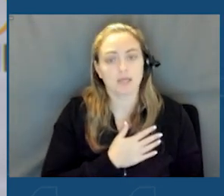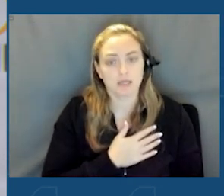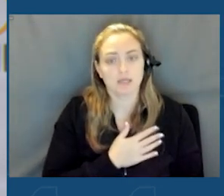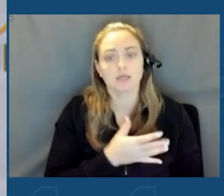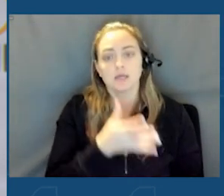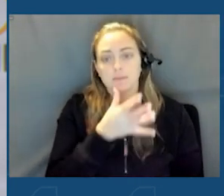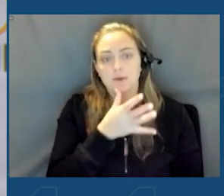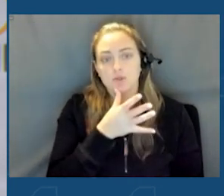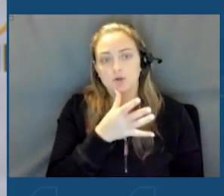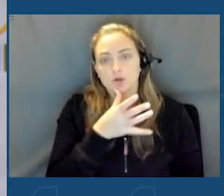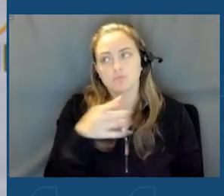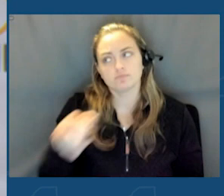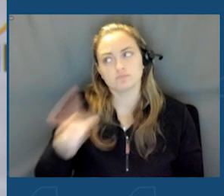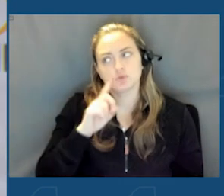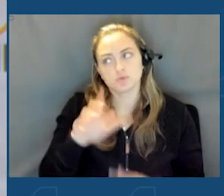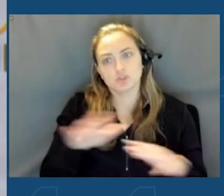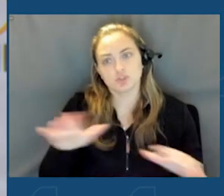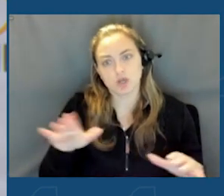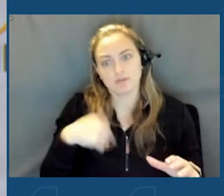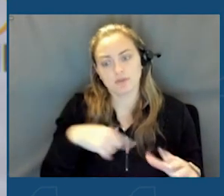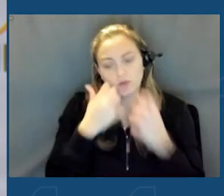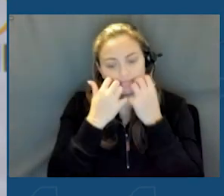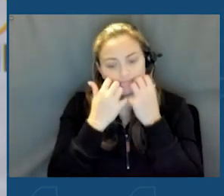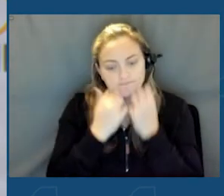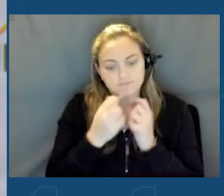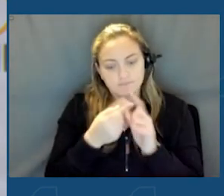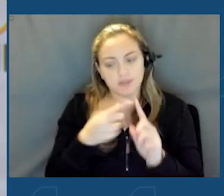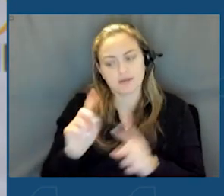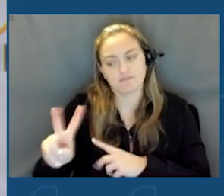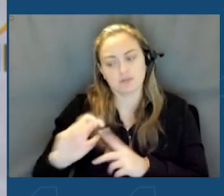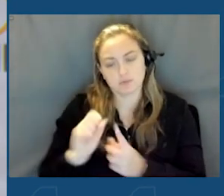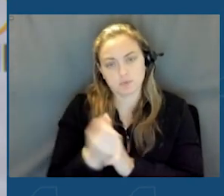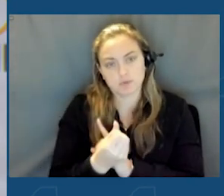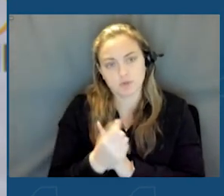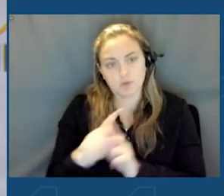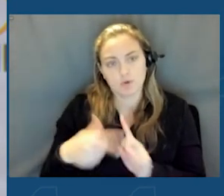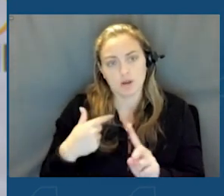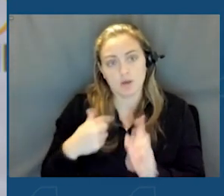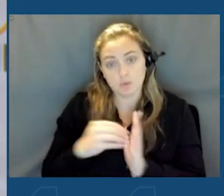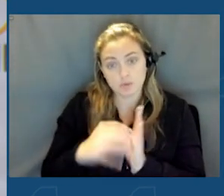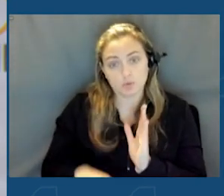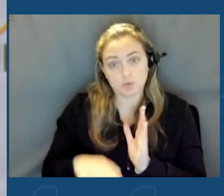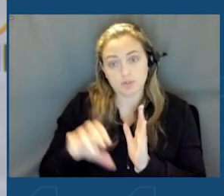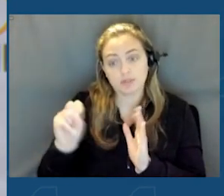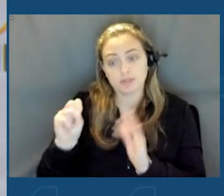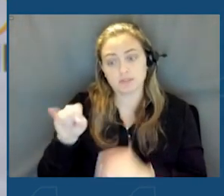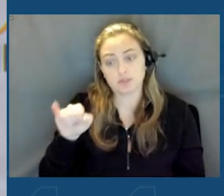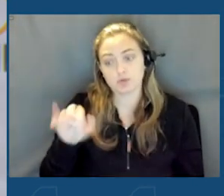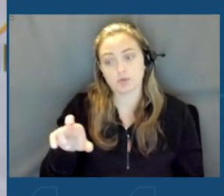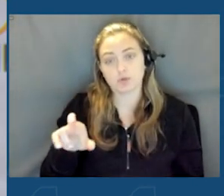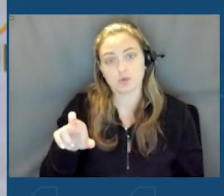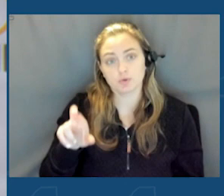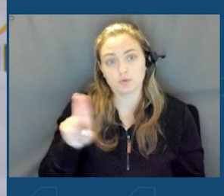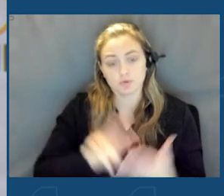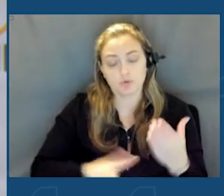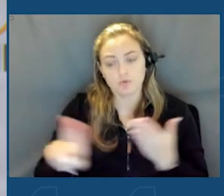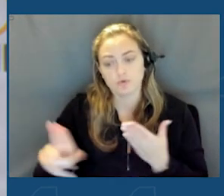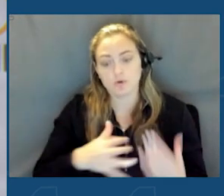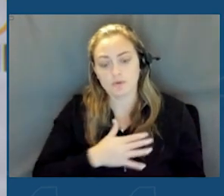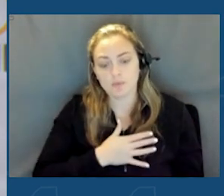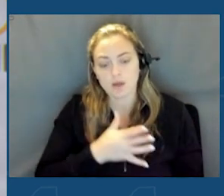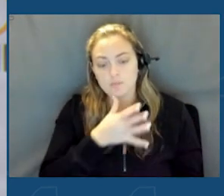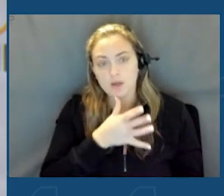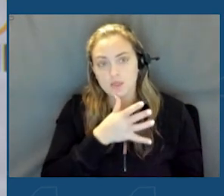children that we care about. Back when I was a student at Syracuse University, my mother, hey, go